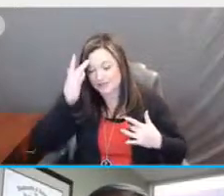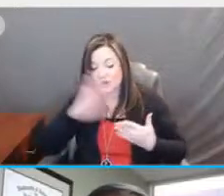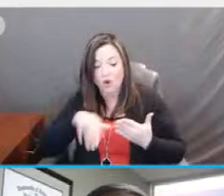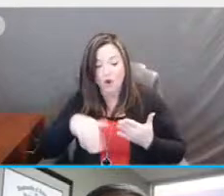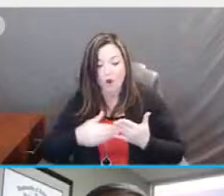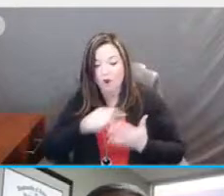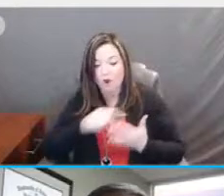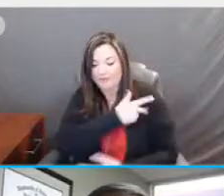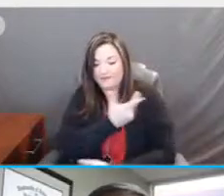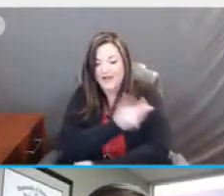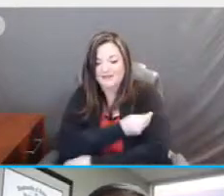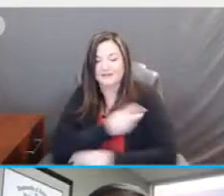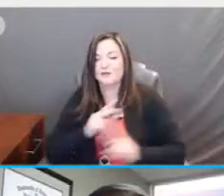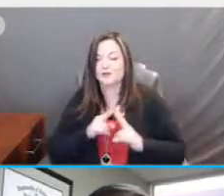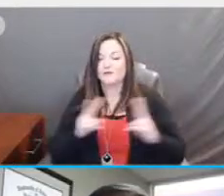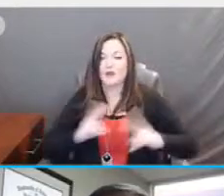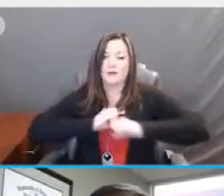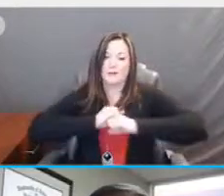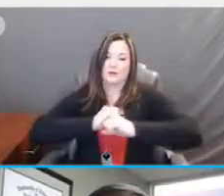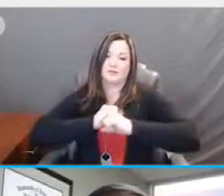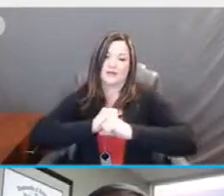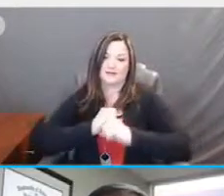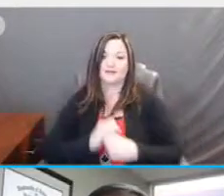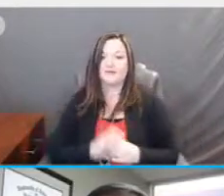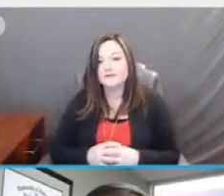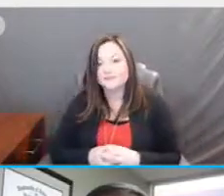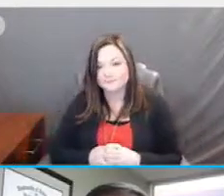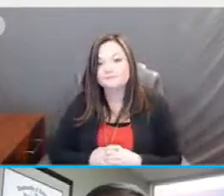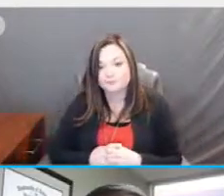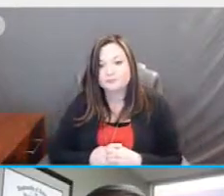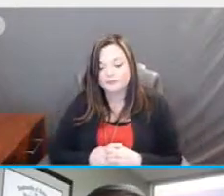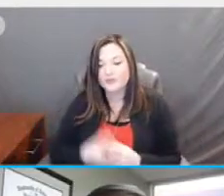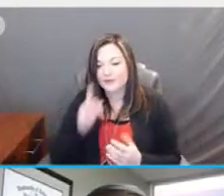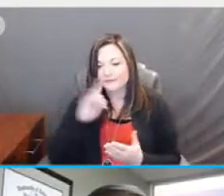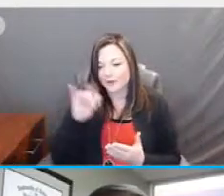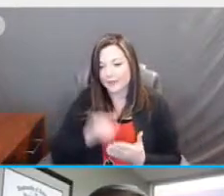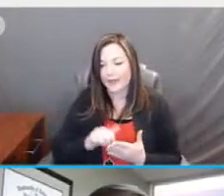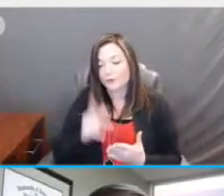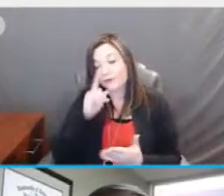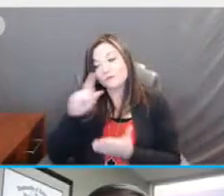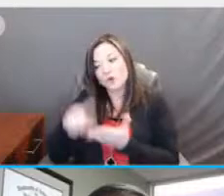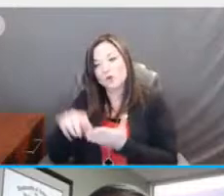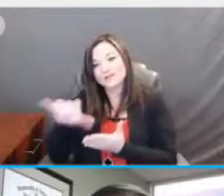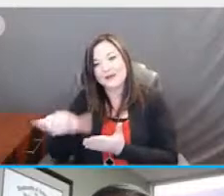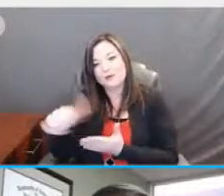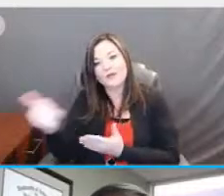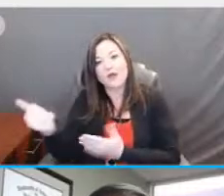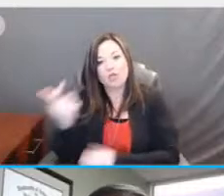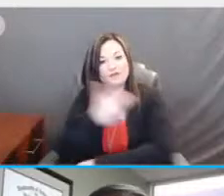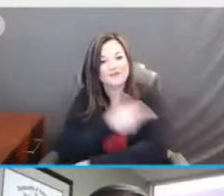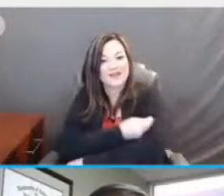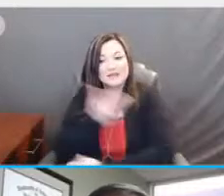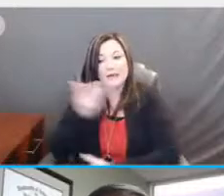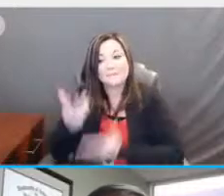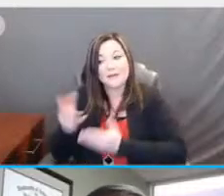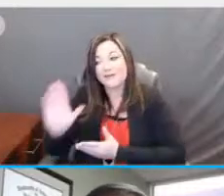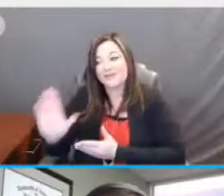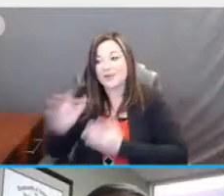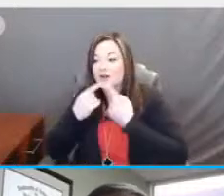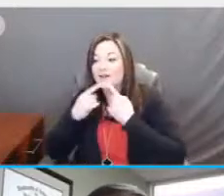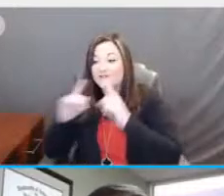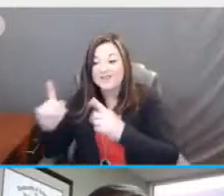vaccines were phenomenally protective against that. So we see that with other vaccines, that even if the efficacy is